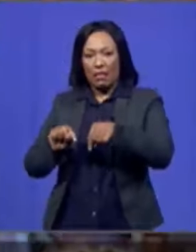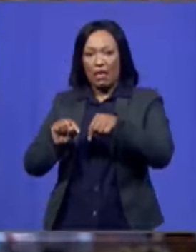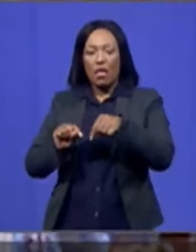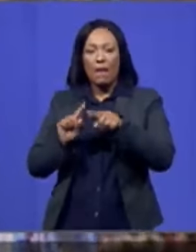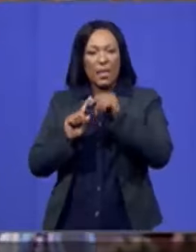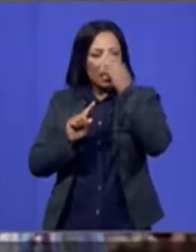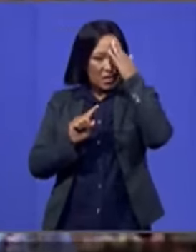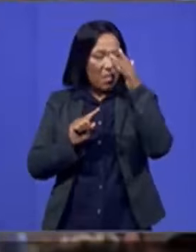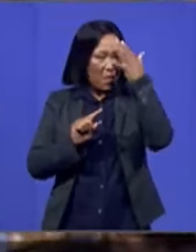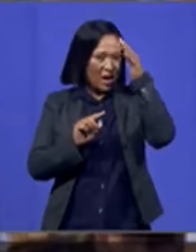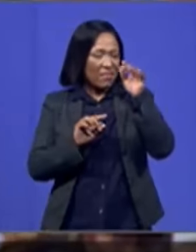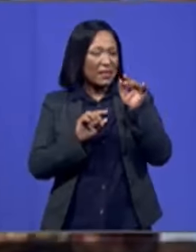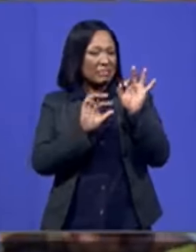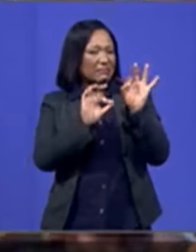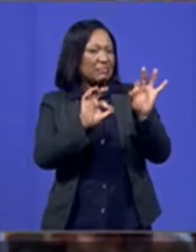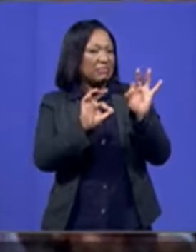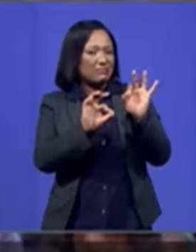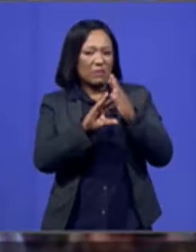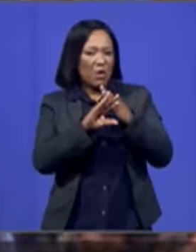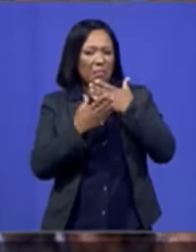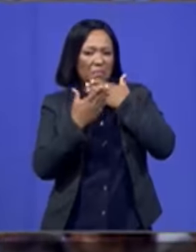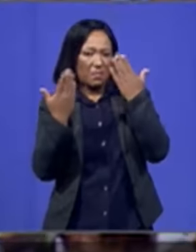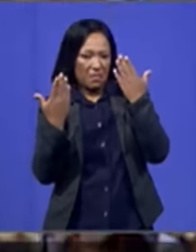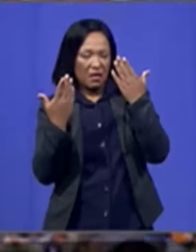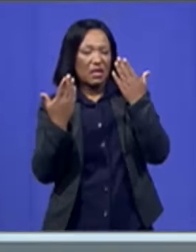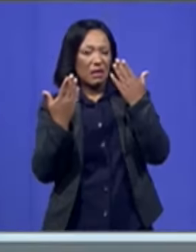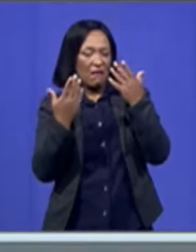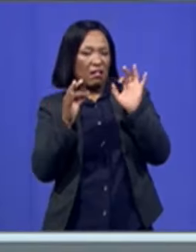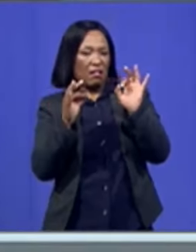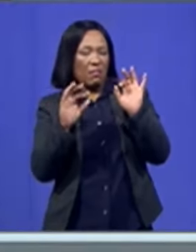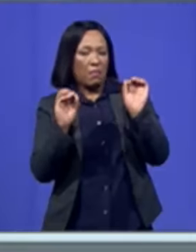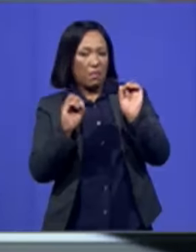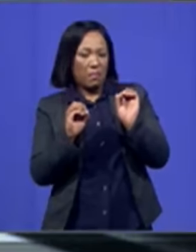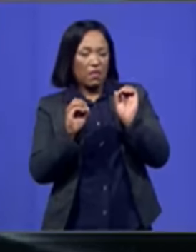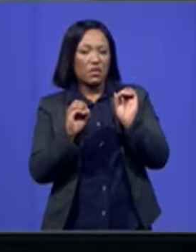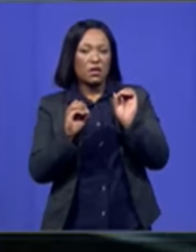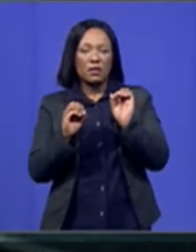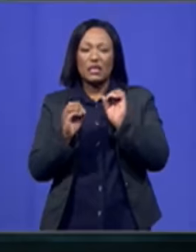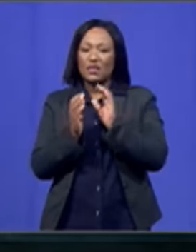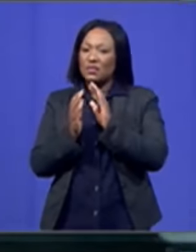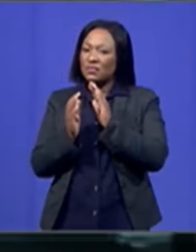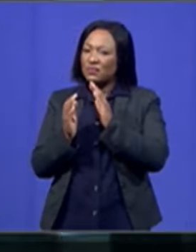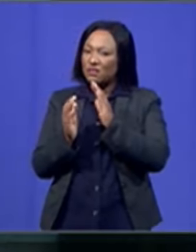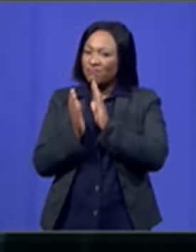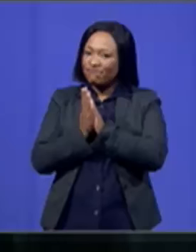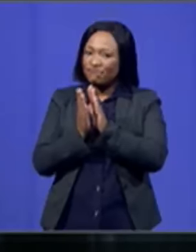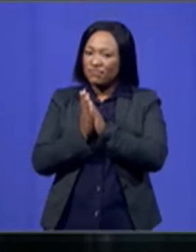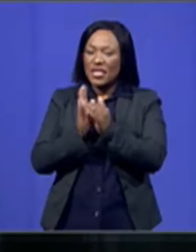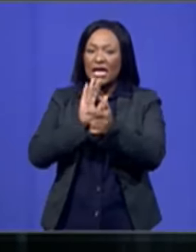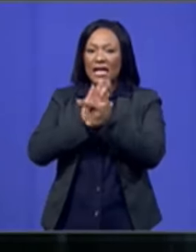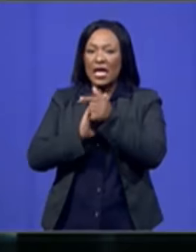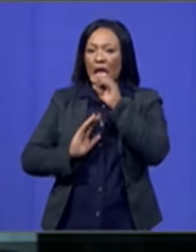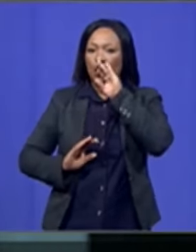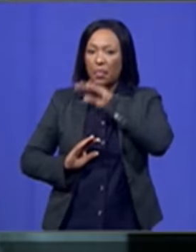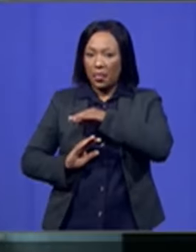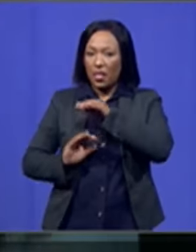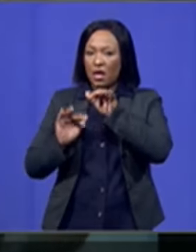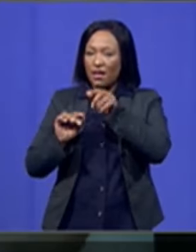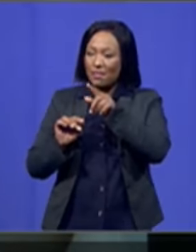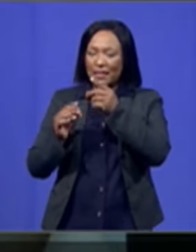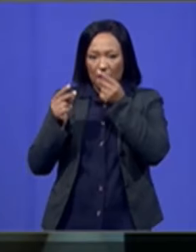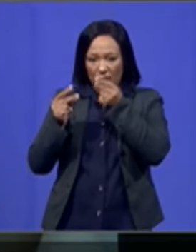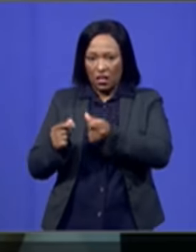order. We call for the immediate and massive deportation of all illegal immigrants currently living in the